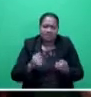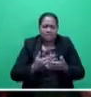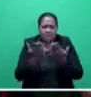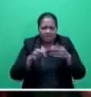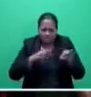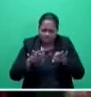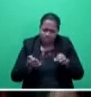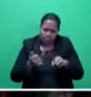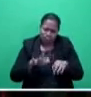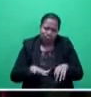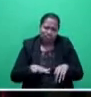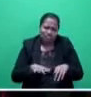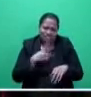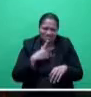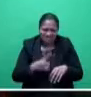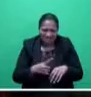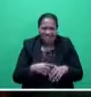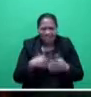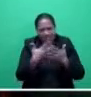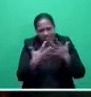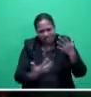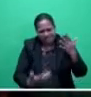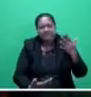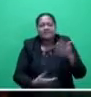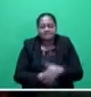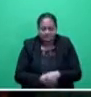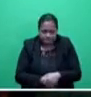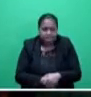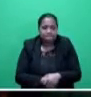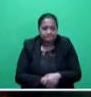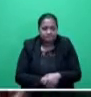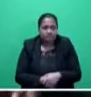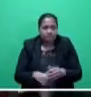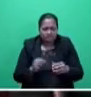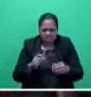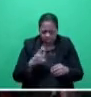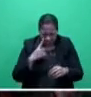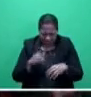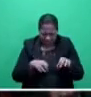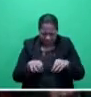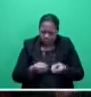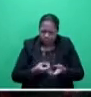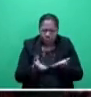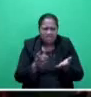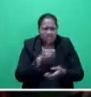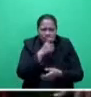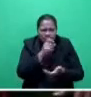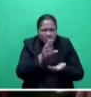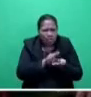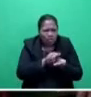outlined. Now, we've seen reports, Mr. Speaker, and heard of him distributing chicks and handing out vegetable seeds,